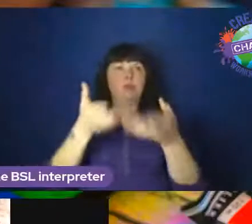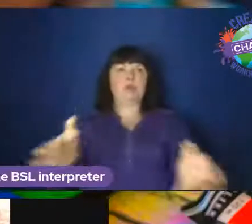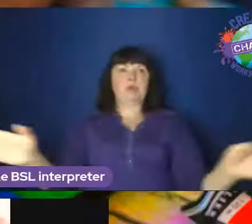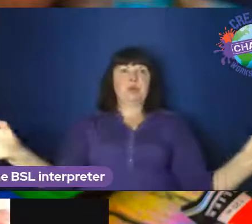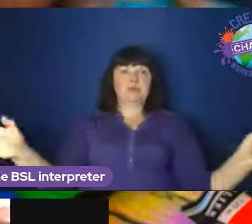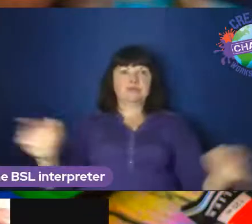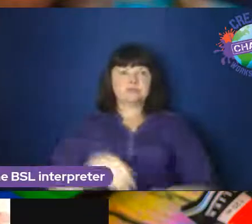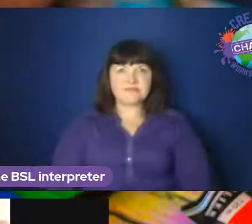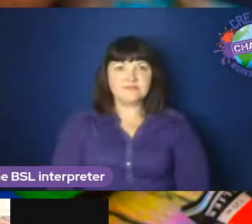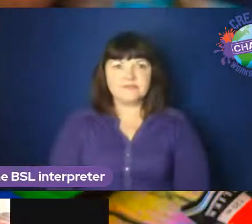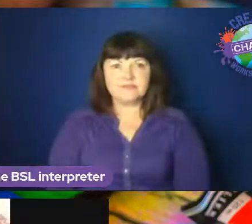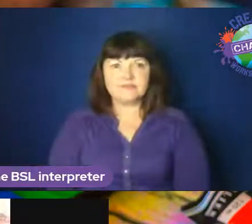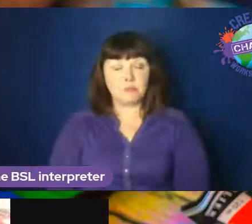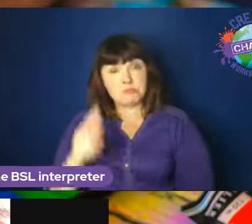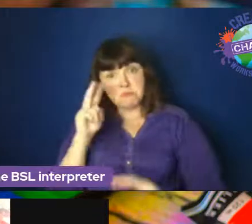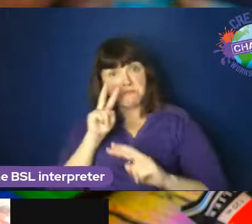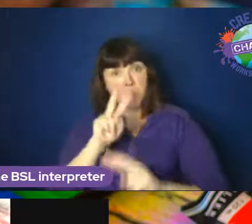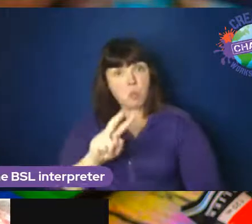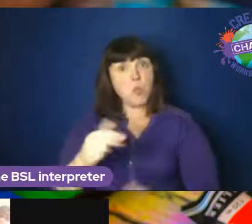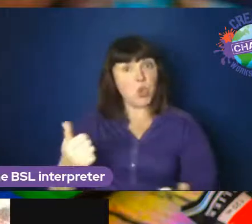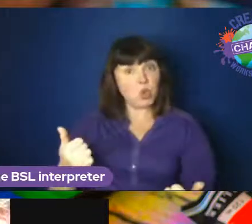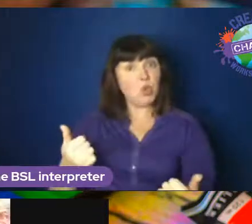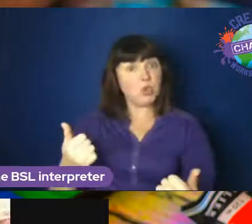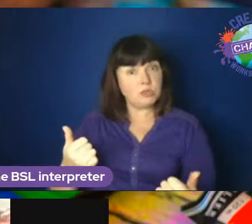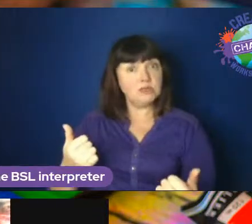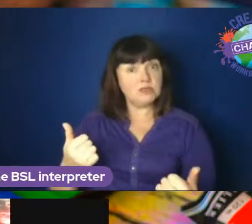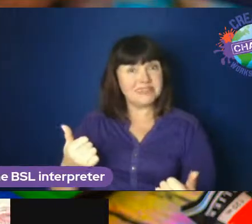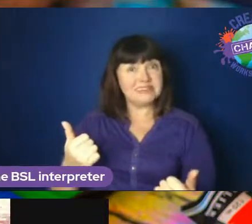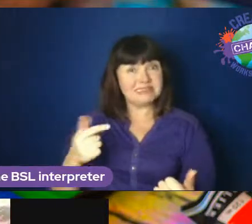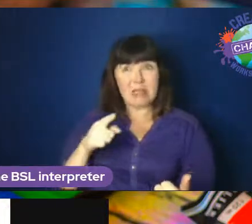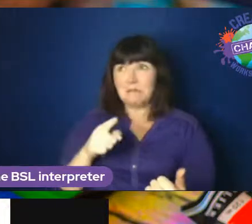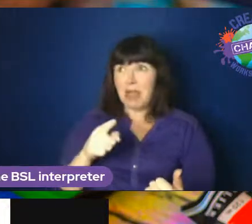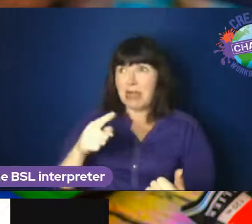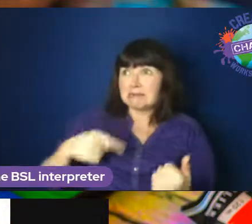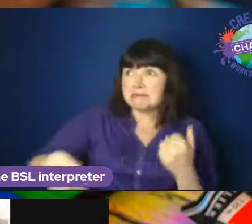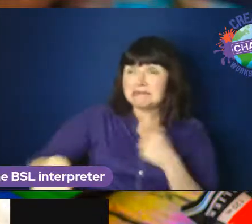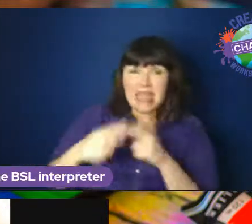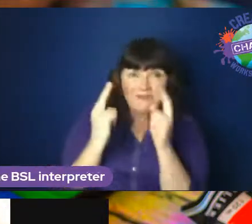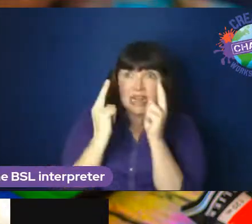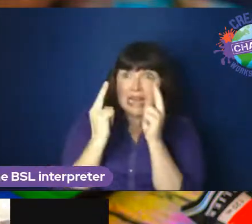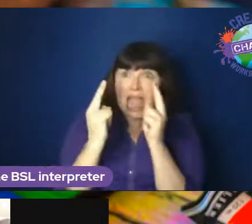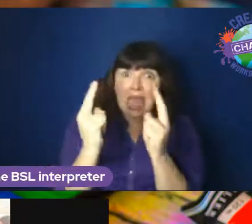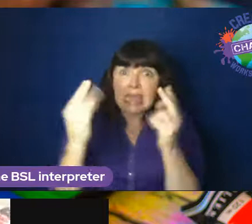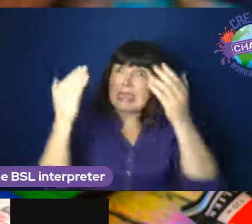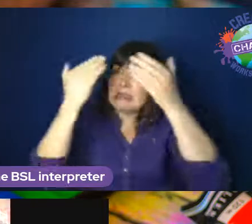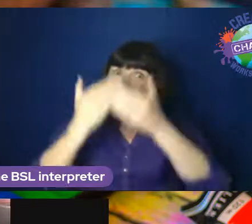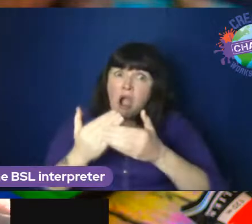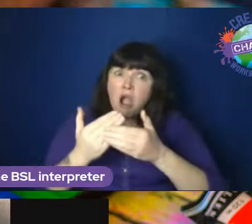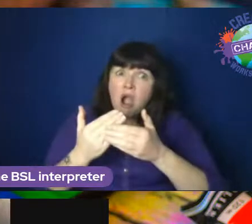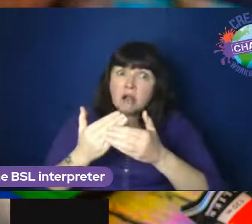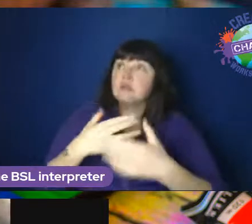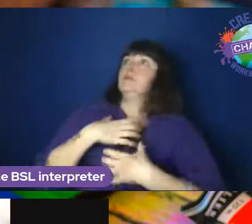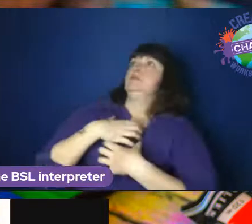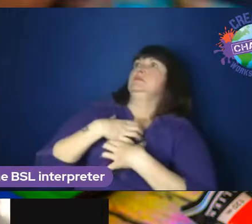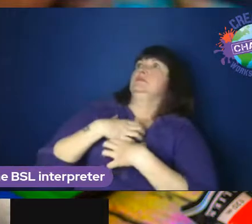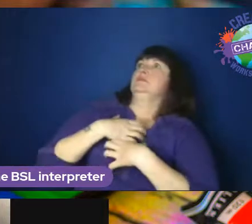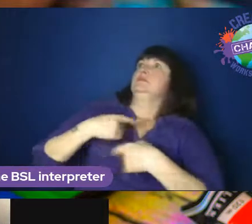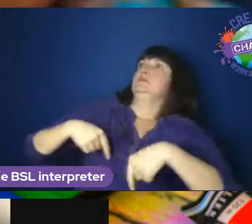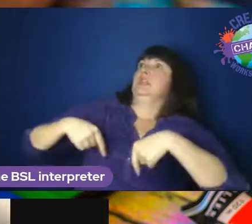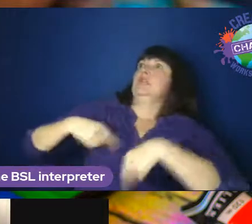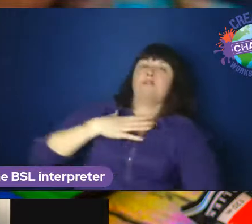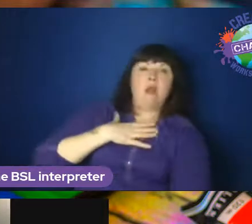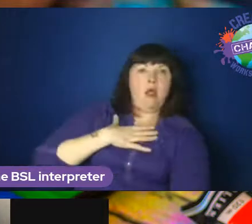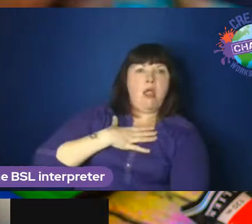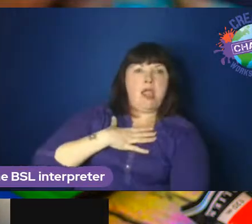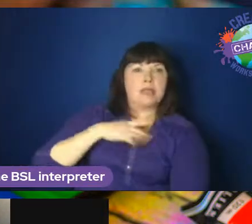It looks good on you, though. But I would, if I met you on a dark alley, I'd be quite terrified, personally. But I